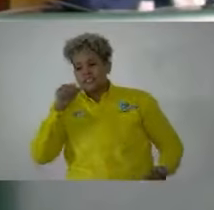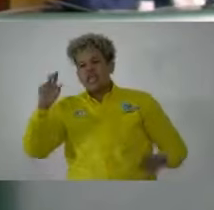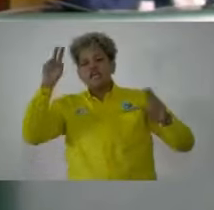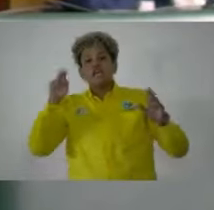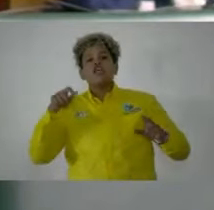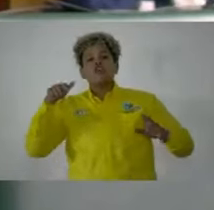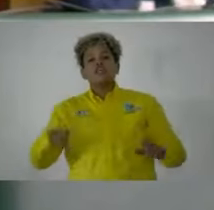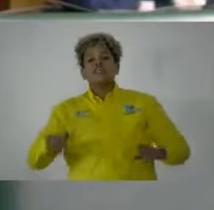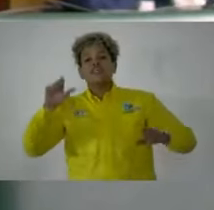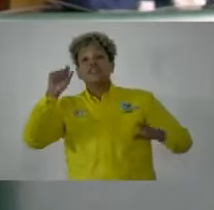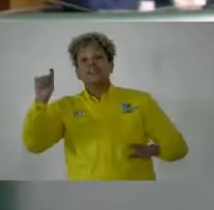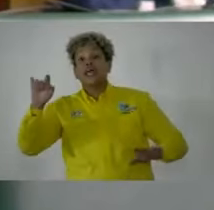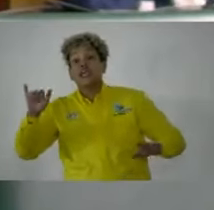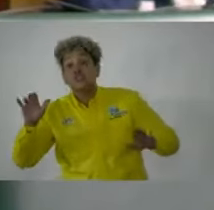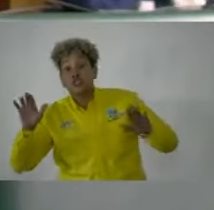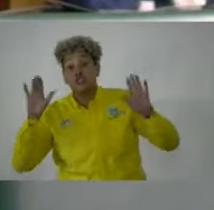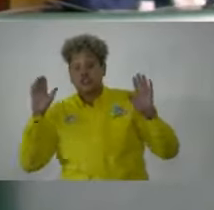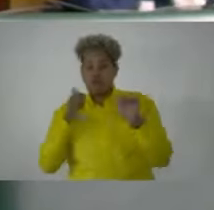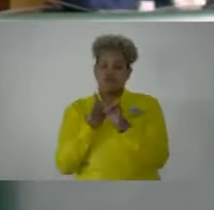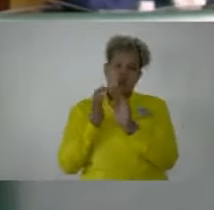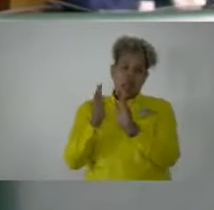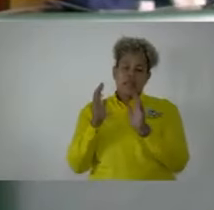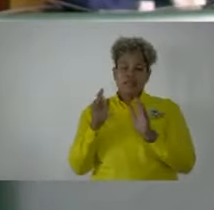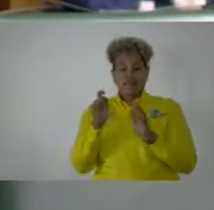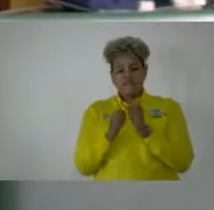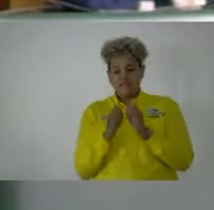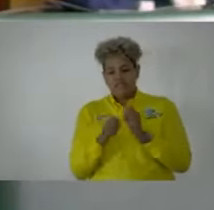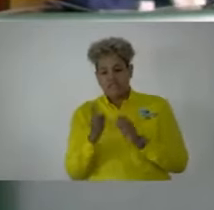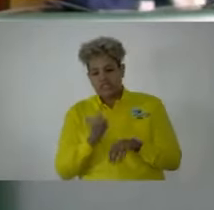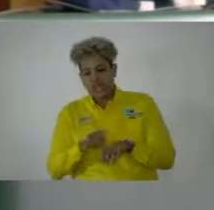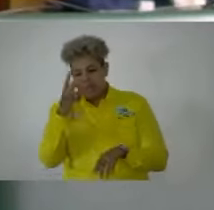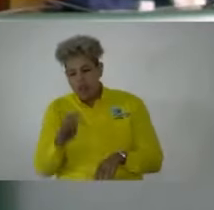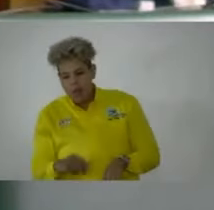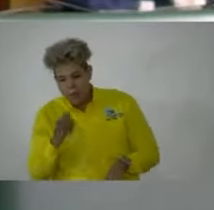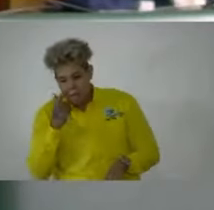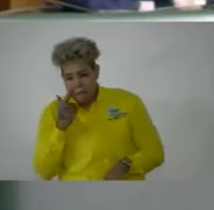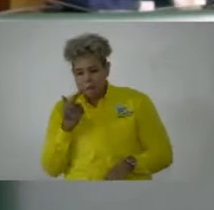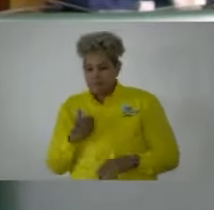which the state can just stand back and leave as is. Time come.